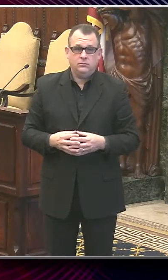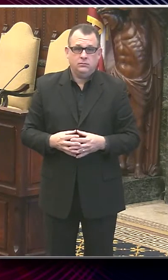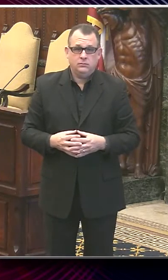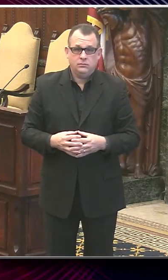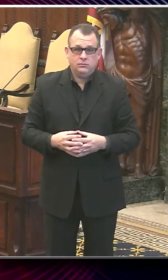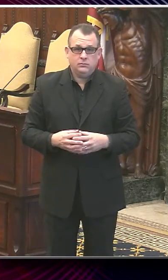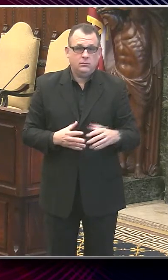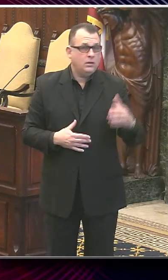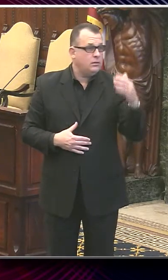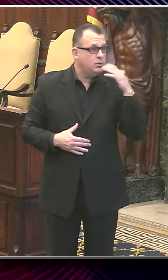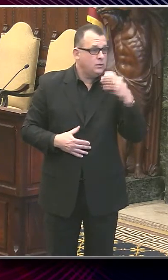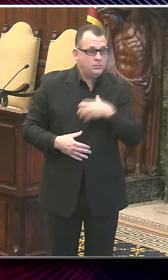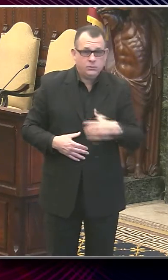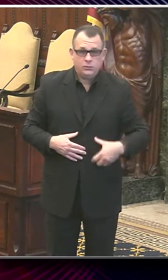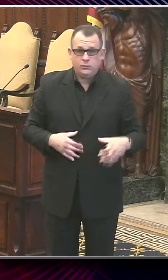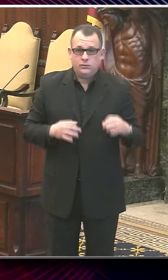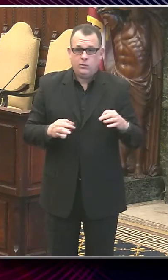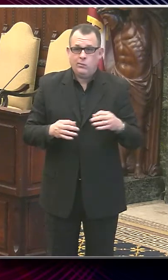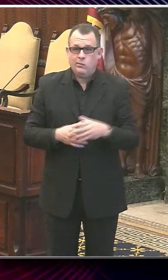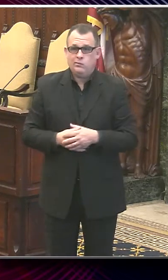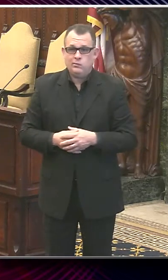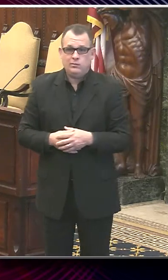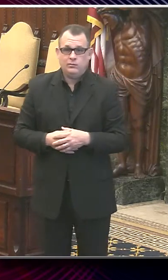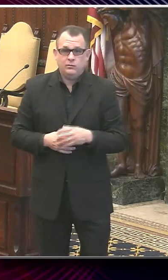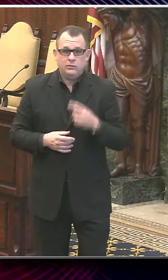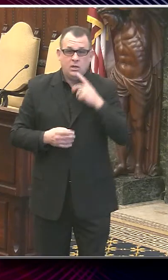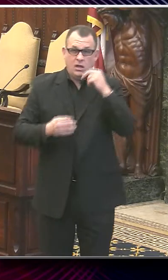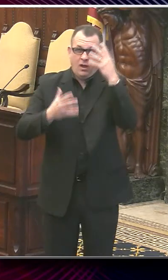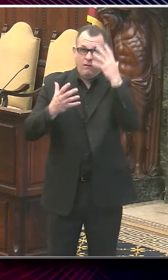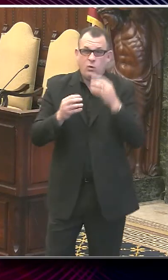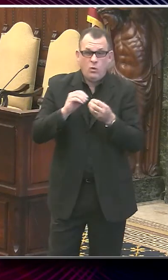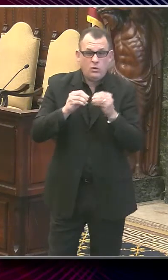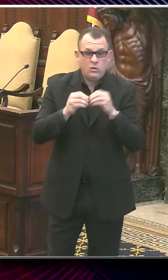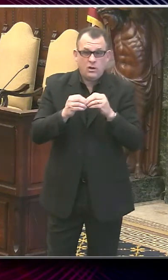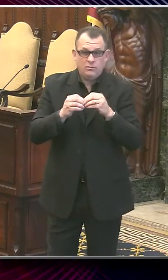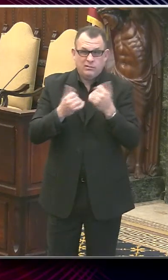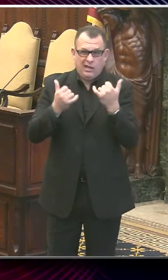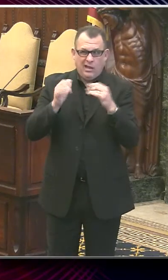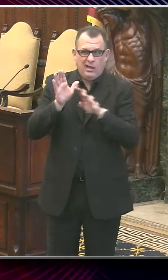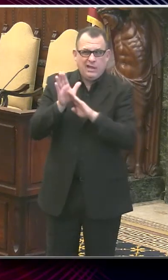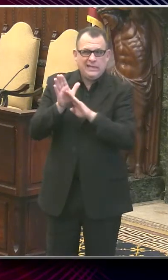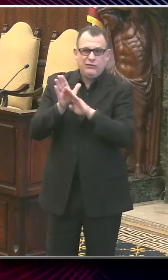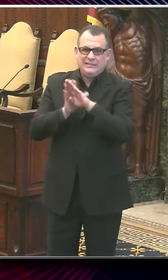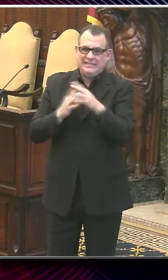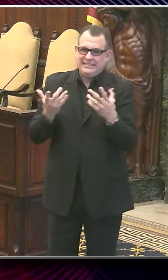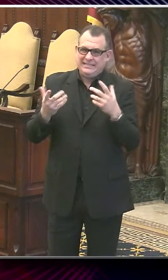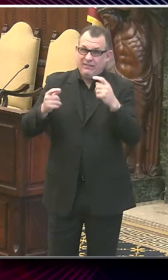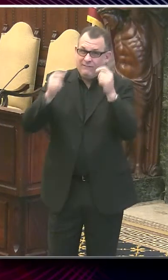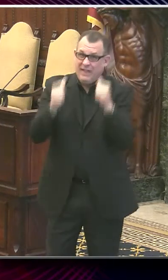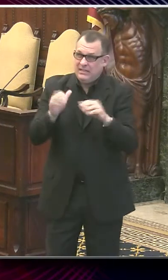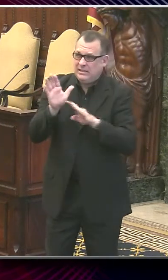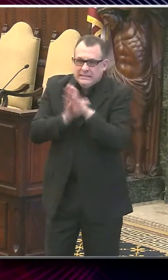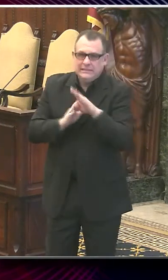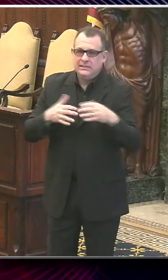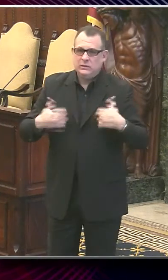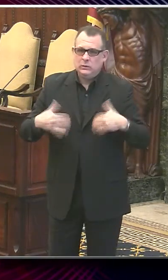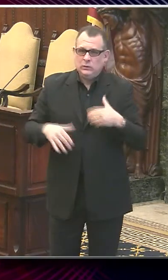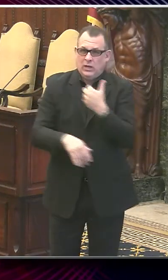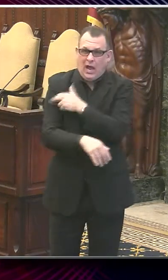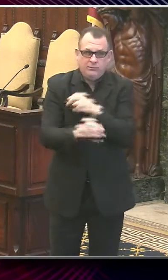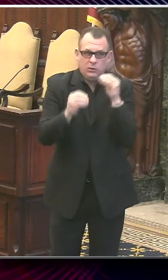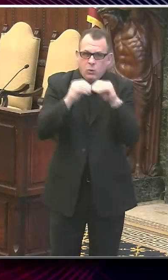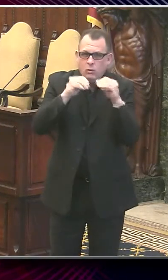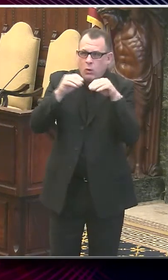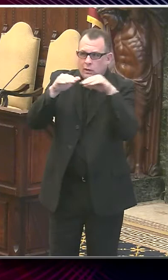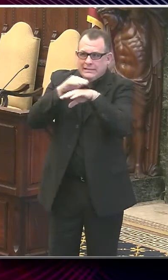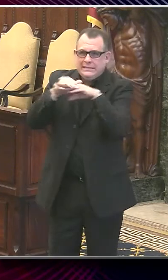Thank you very much, Mayor. Unfortunately, our COVID case rise is accelerating and our hospitalizations are rising. So we need to